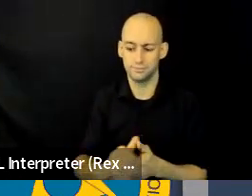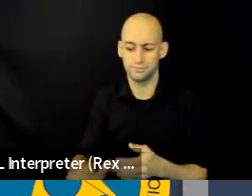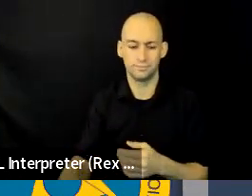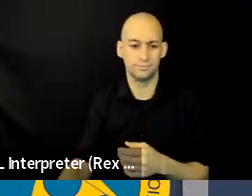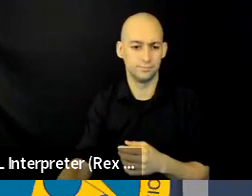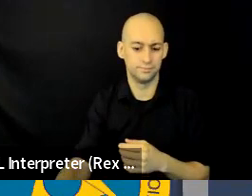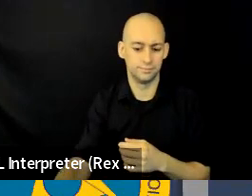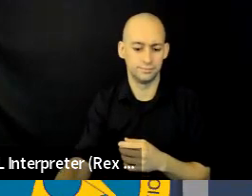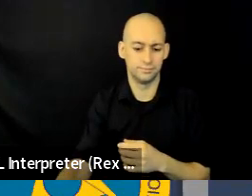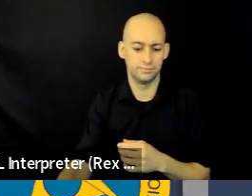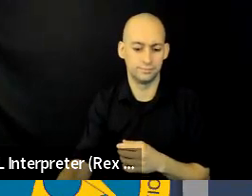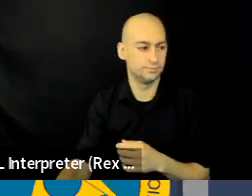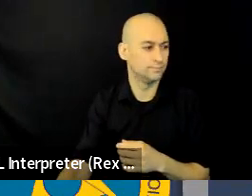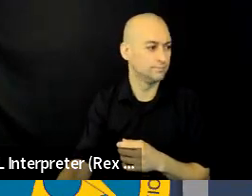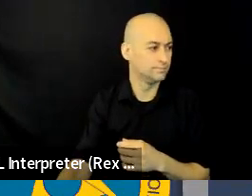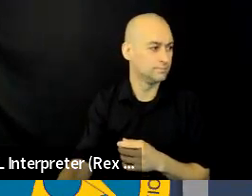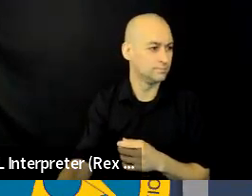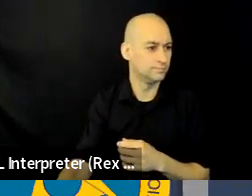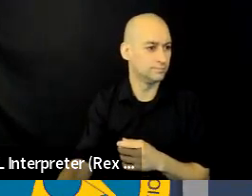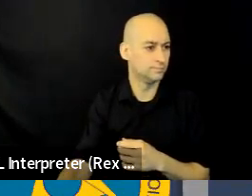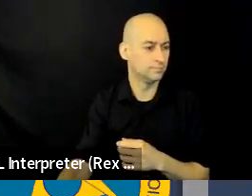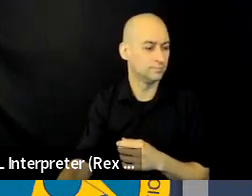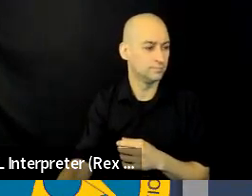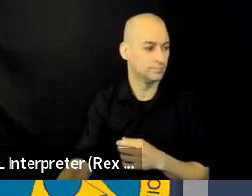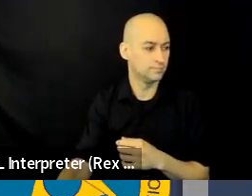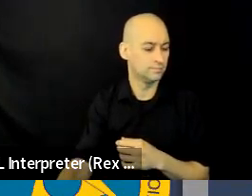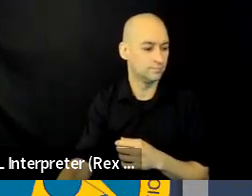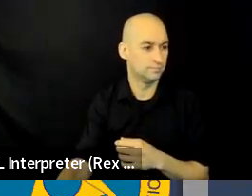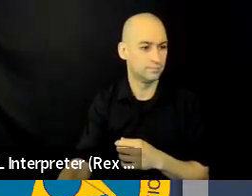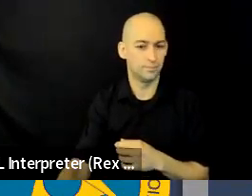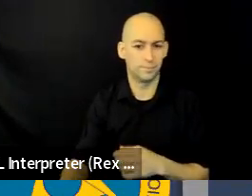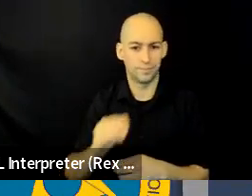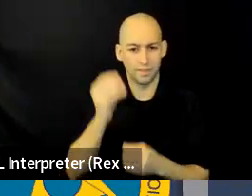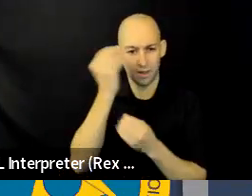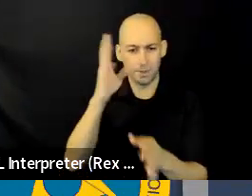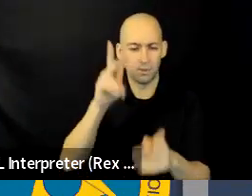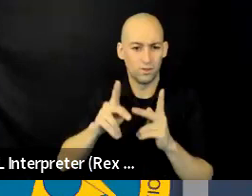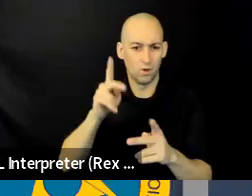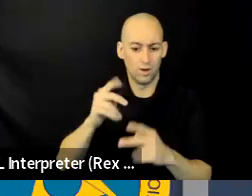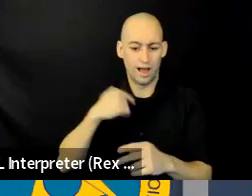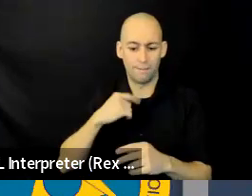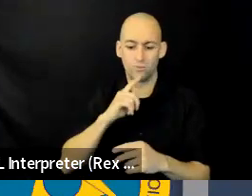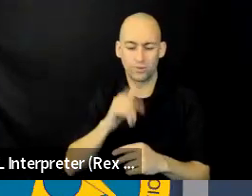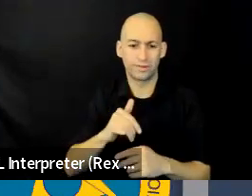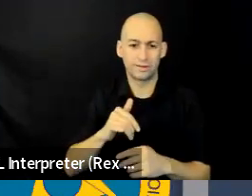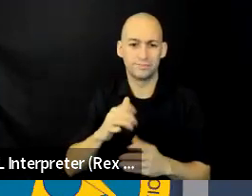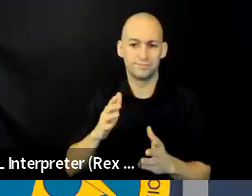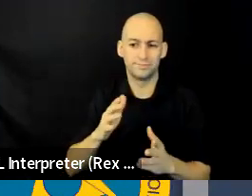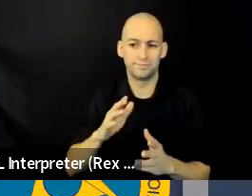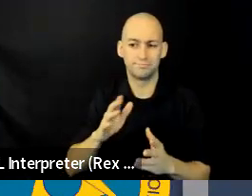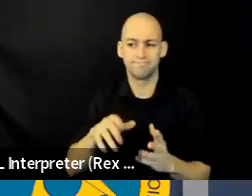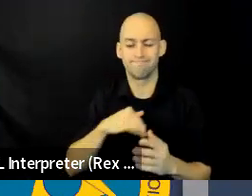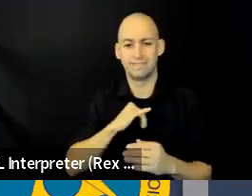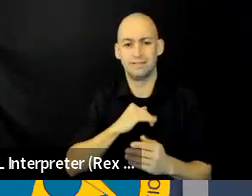out and on the record and let people know that I'm really just have kind of reached the